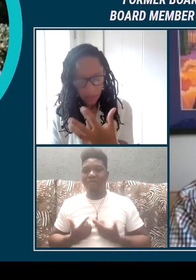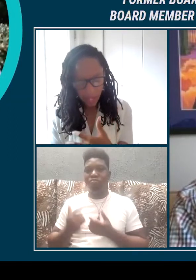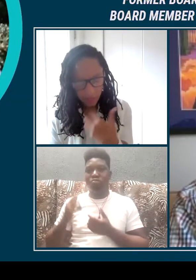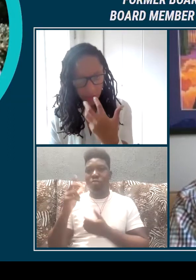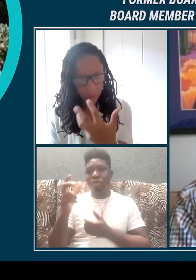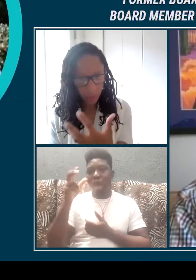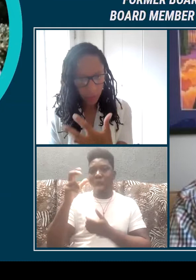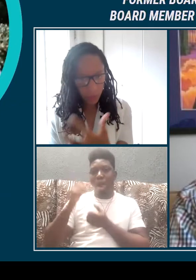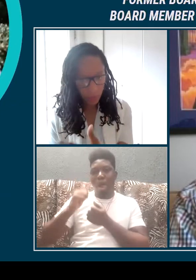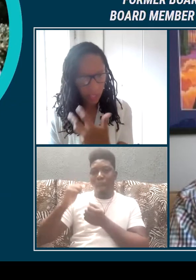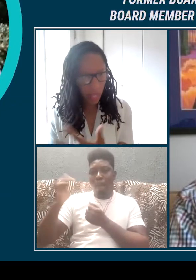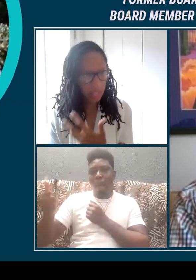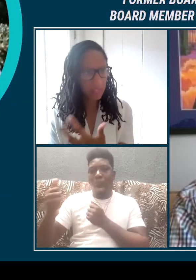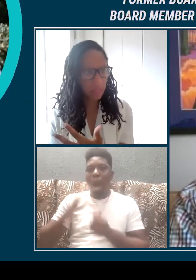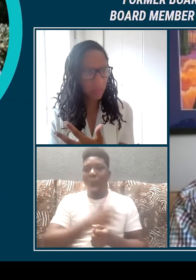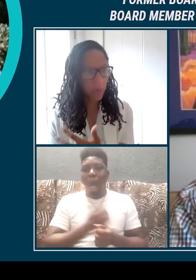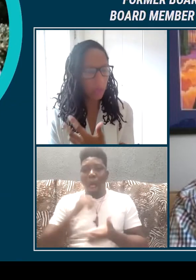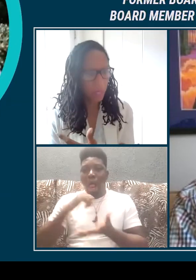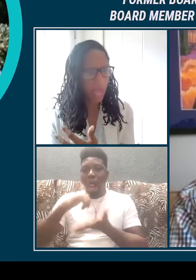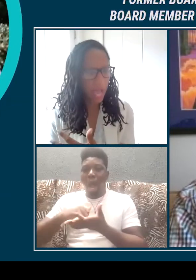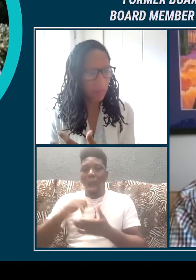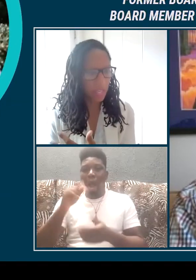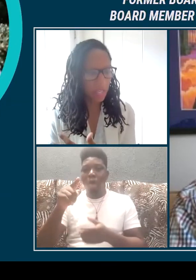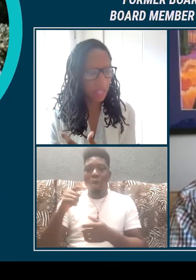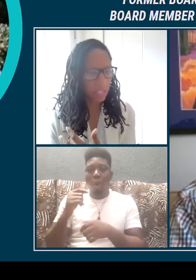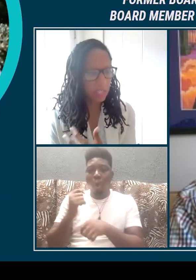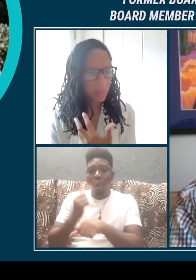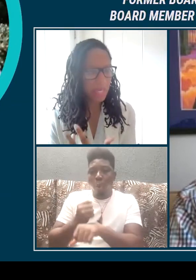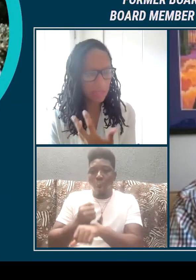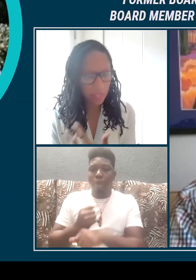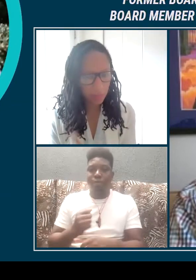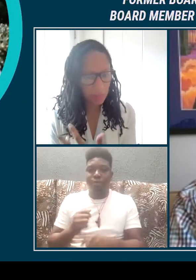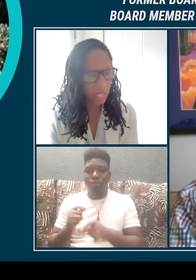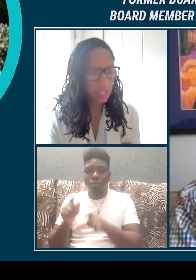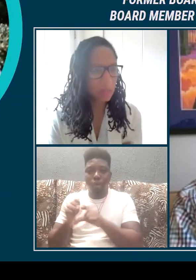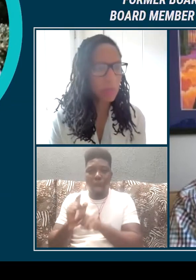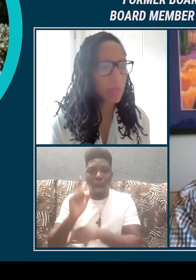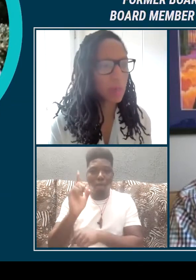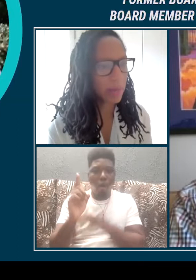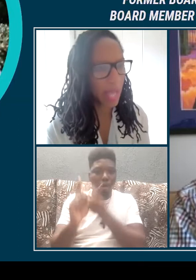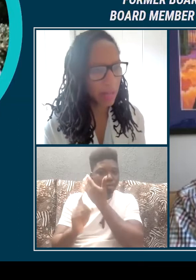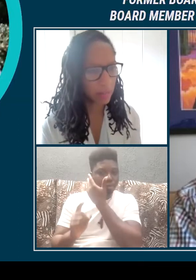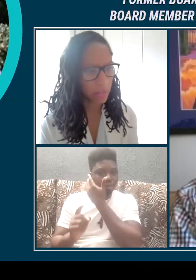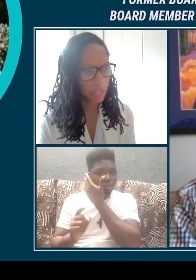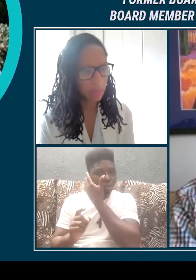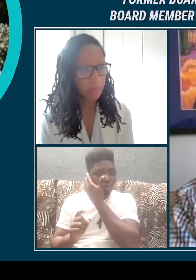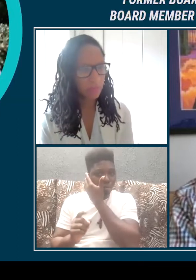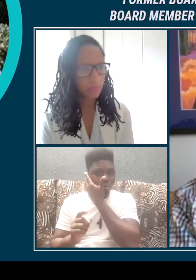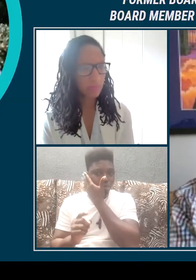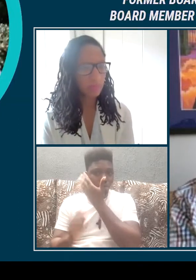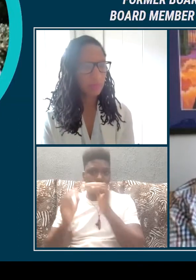has led to you working as a one-on-one advocate in this space. Can you tell us more about that